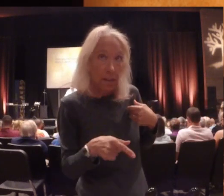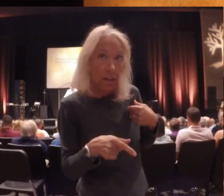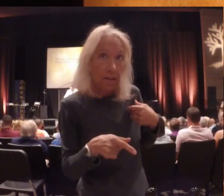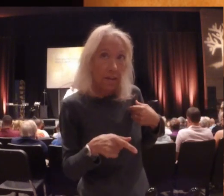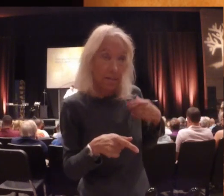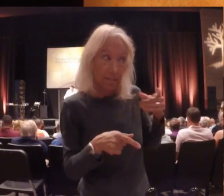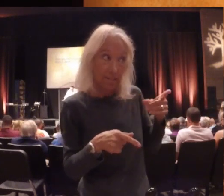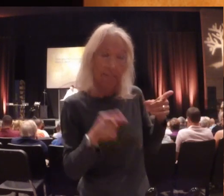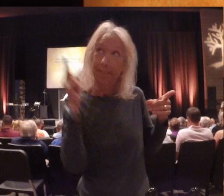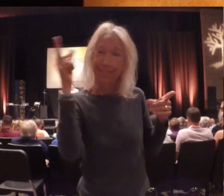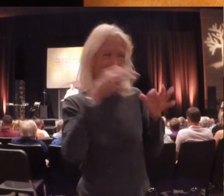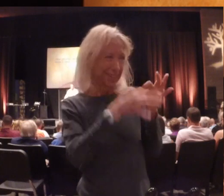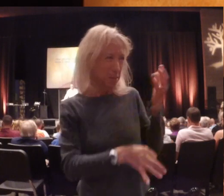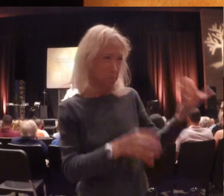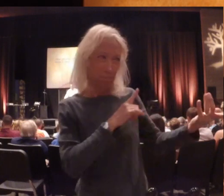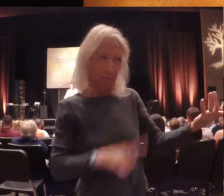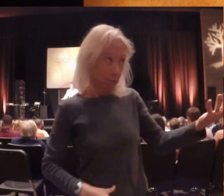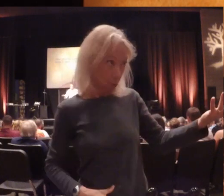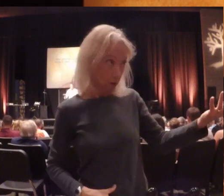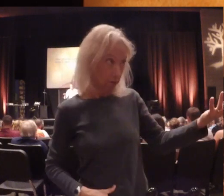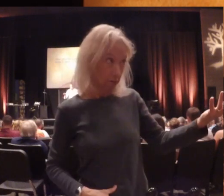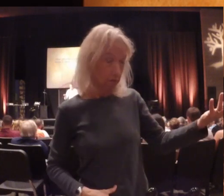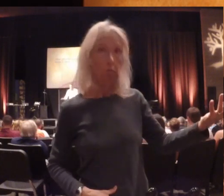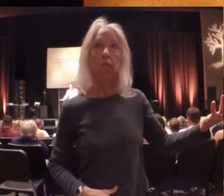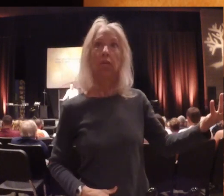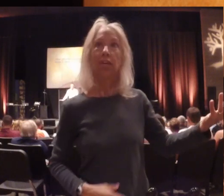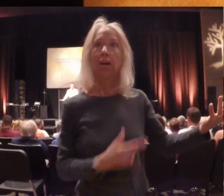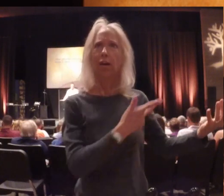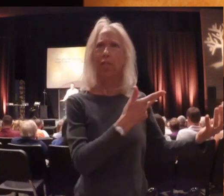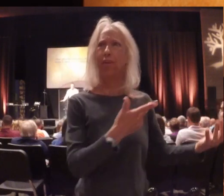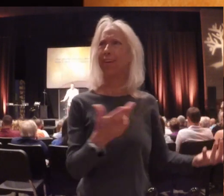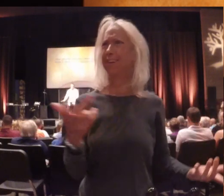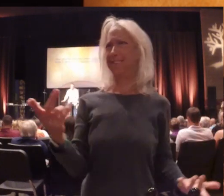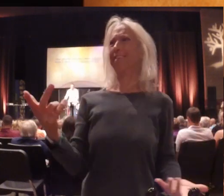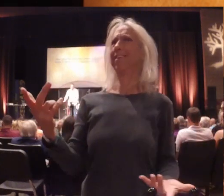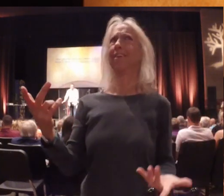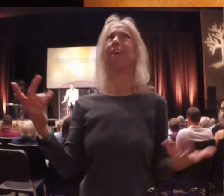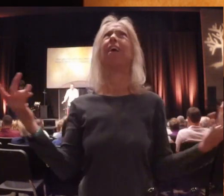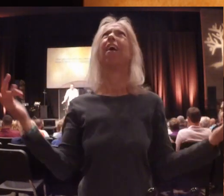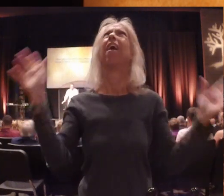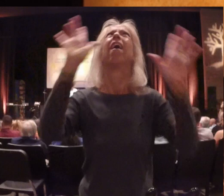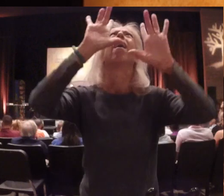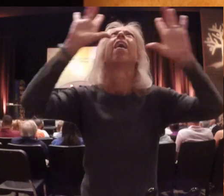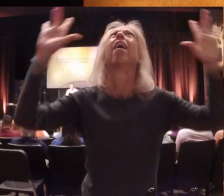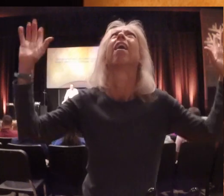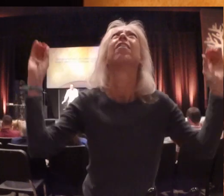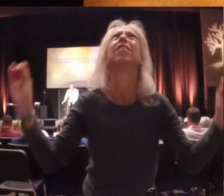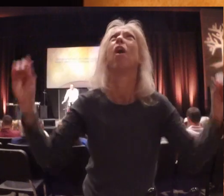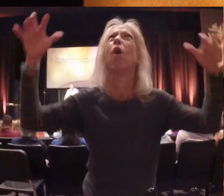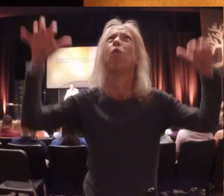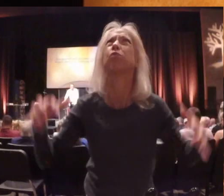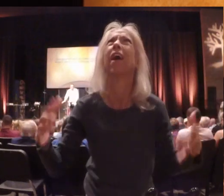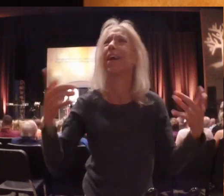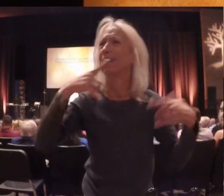matter in the sight of the Lord. Man, that's ridiculous faith right there. That's big faith on Elisha's part.